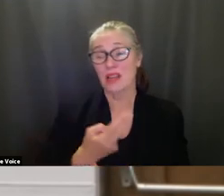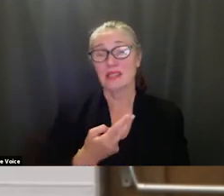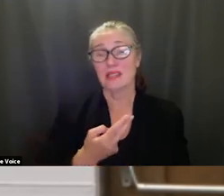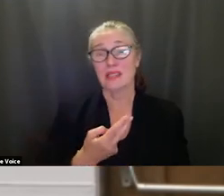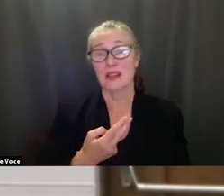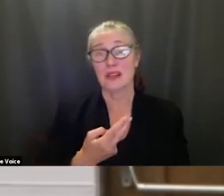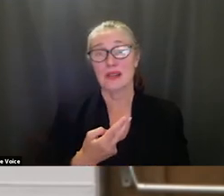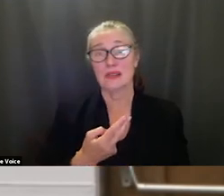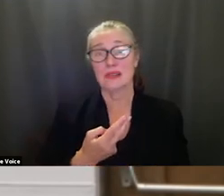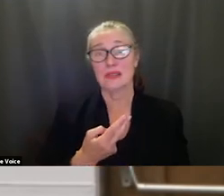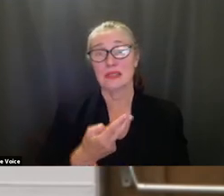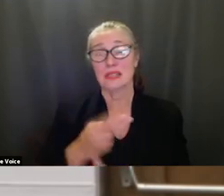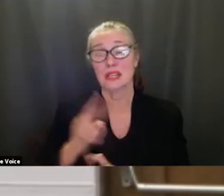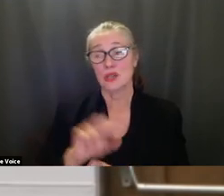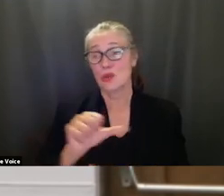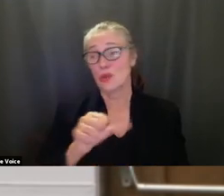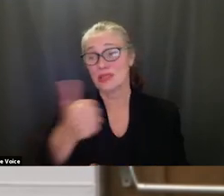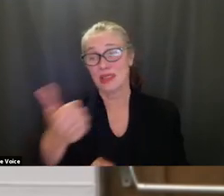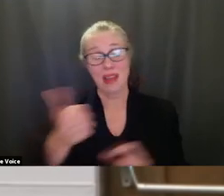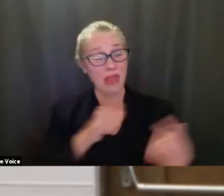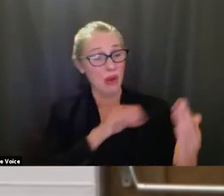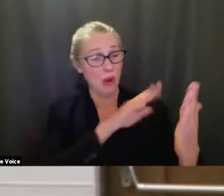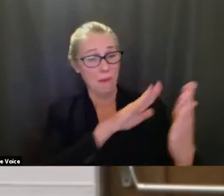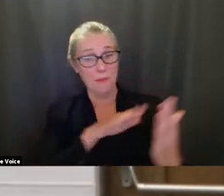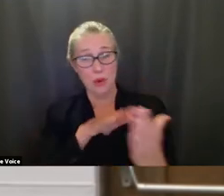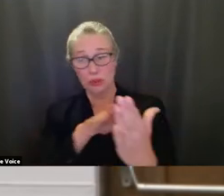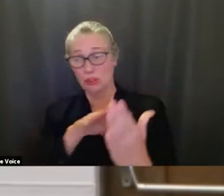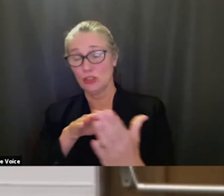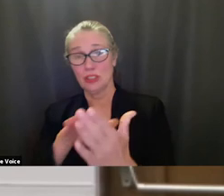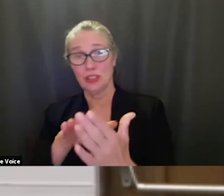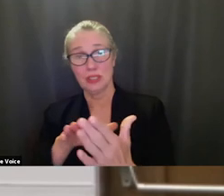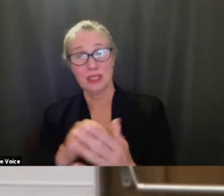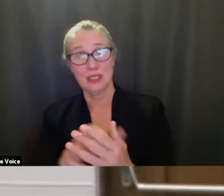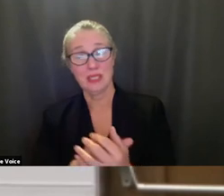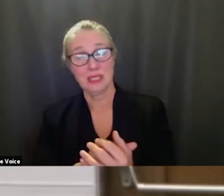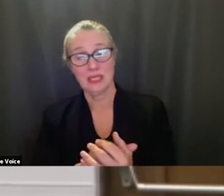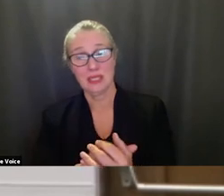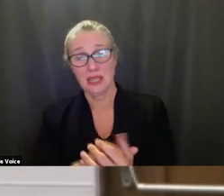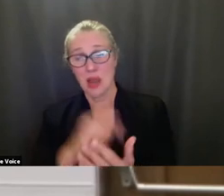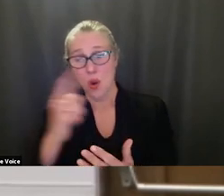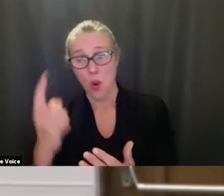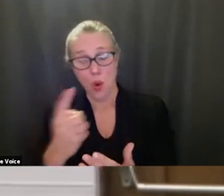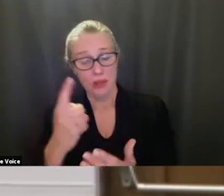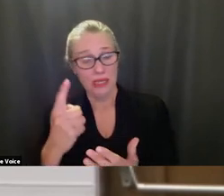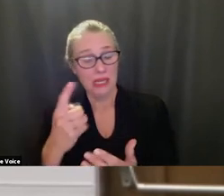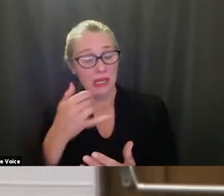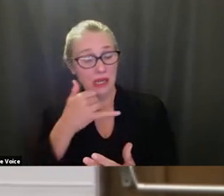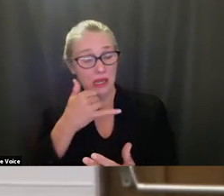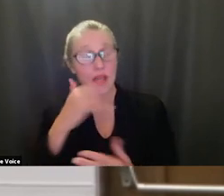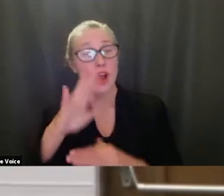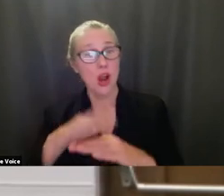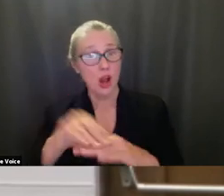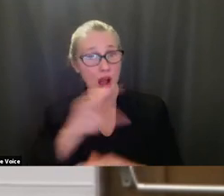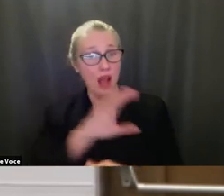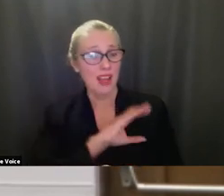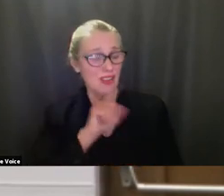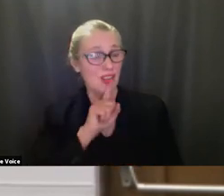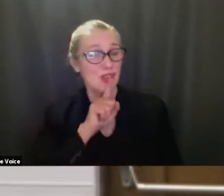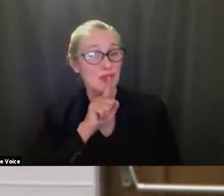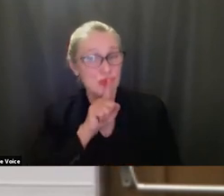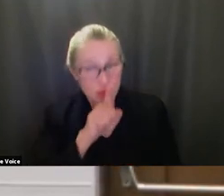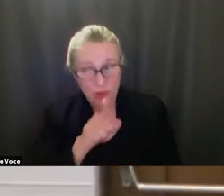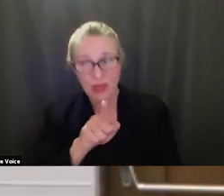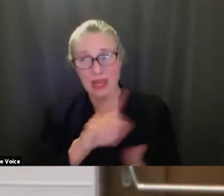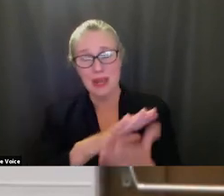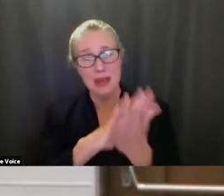use other methods and really only call law enforcement when it was truly an issue